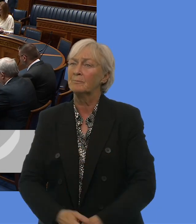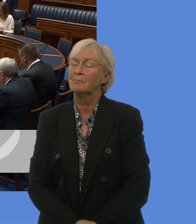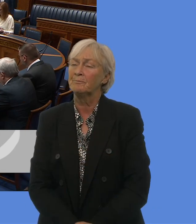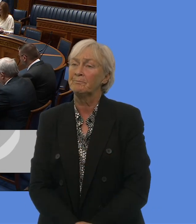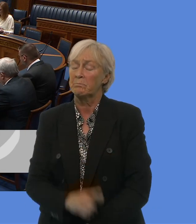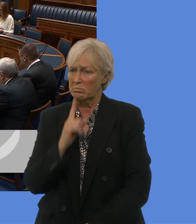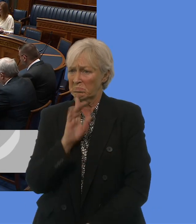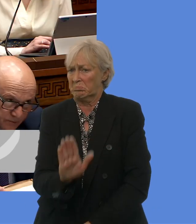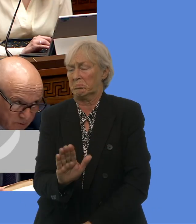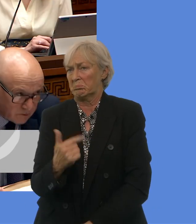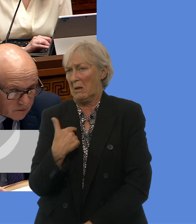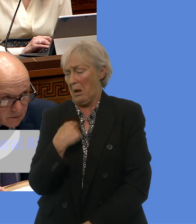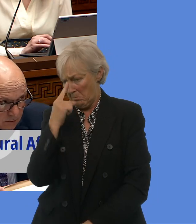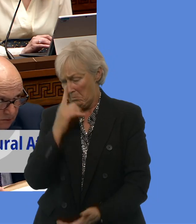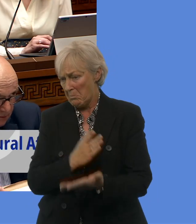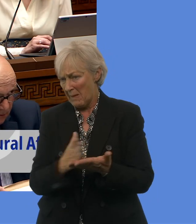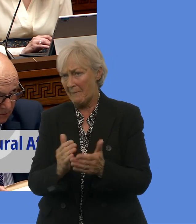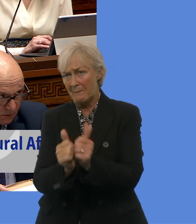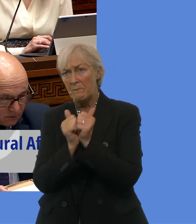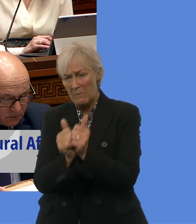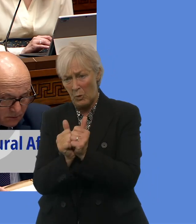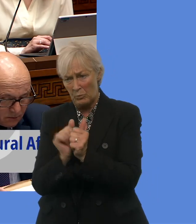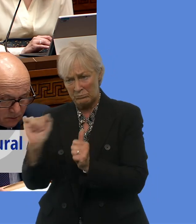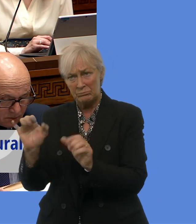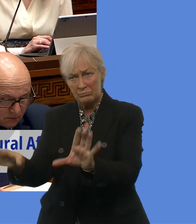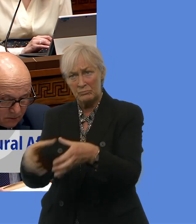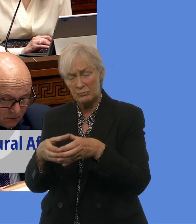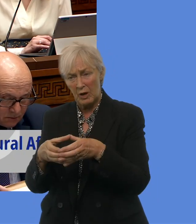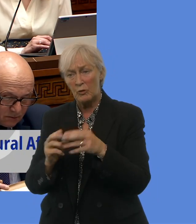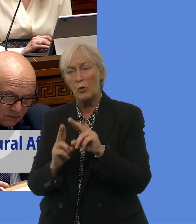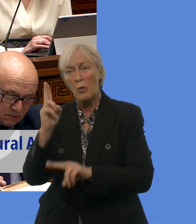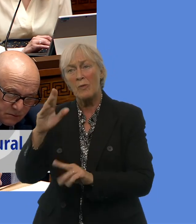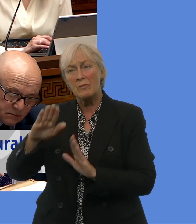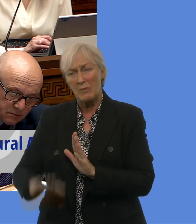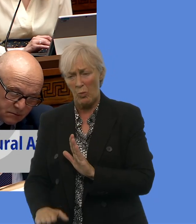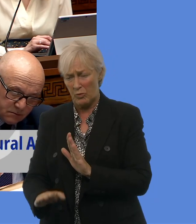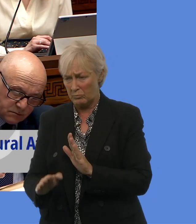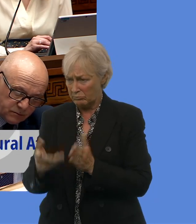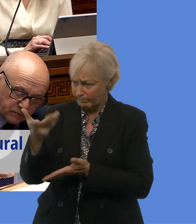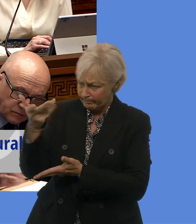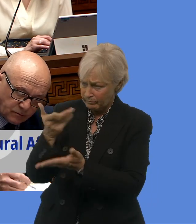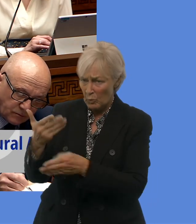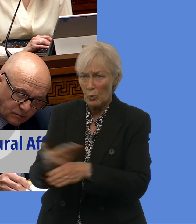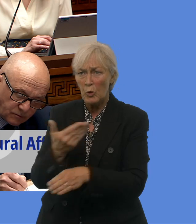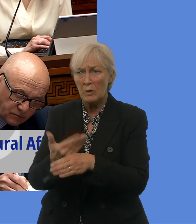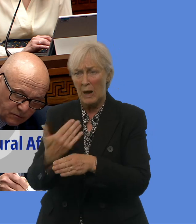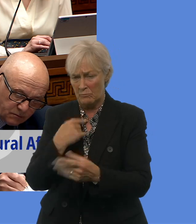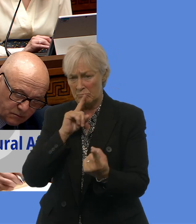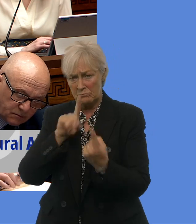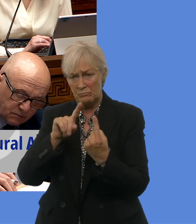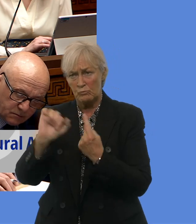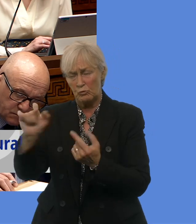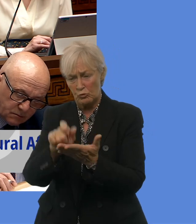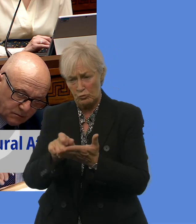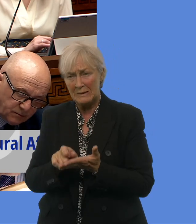believe in the value of the Lochs Agency. I strongly believe in the value of cross-border working. I have responded in detail to the written questions the